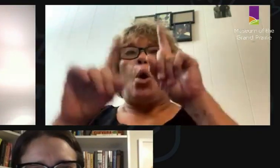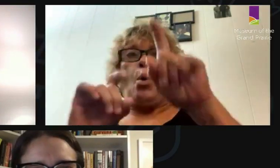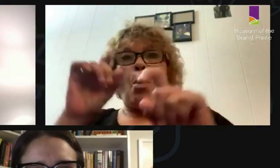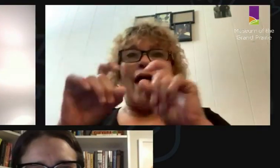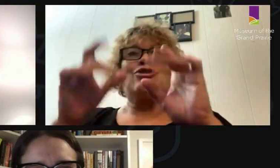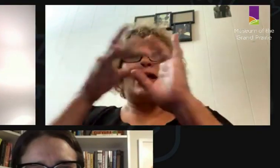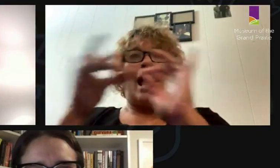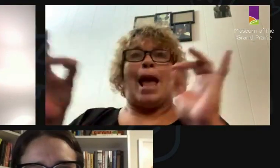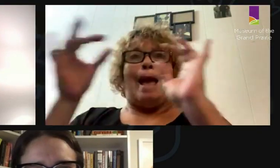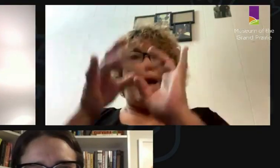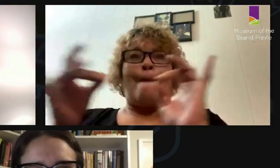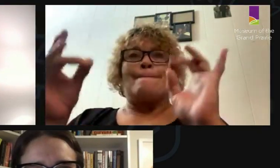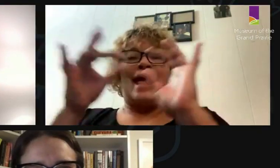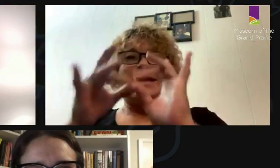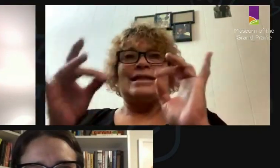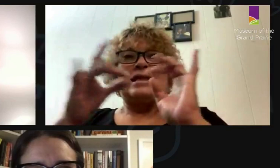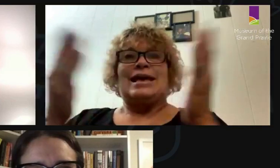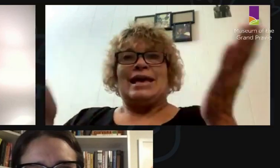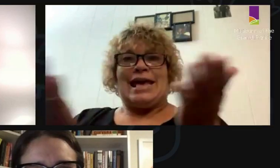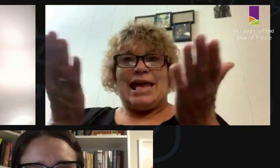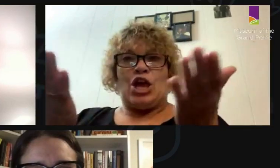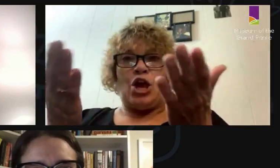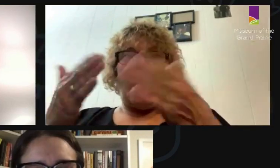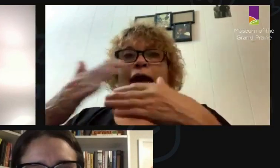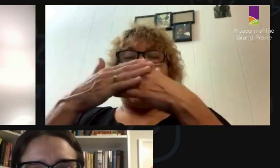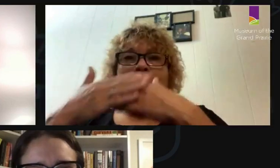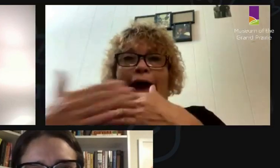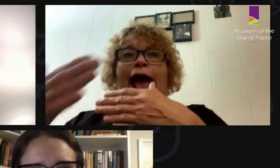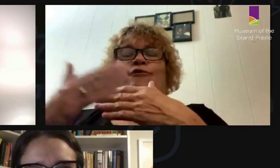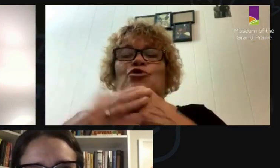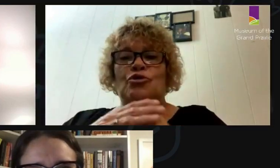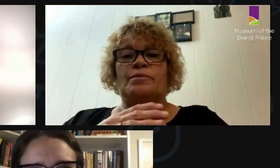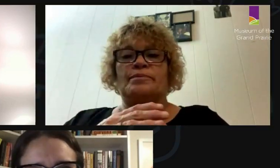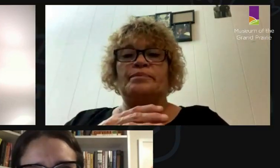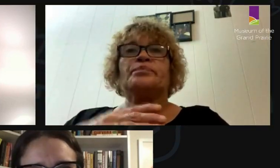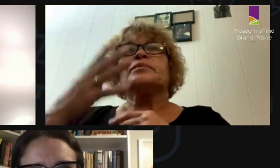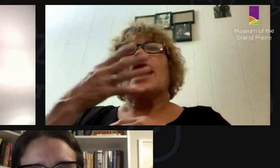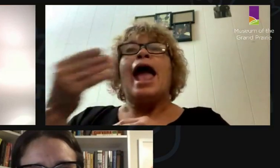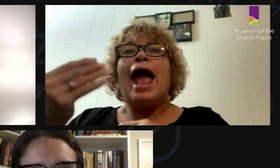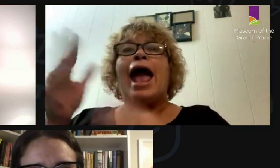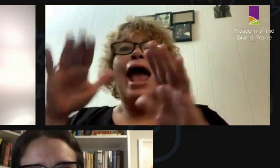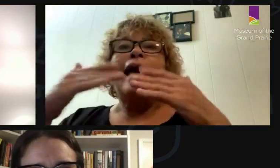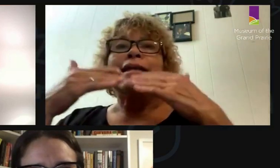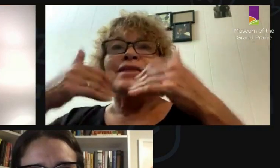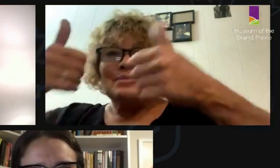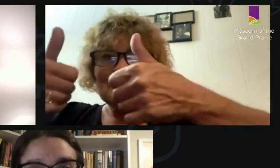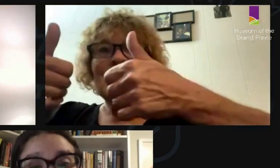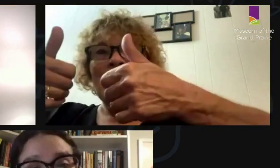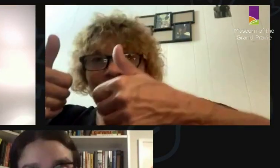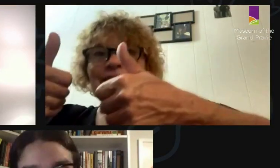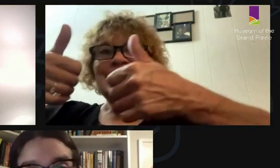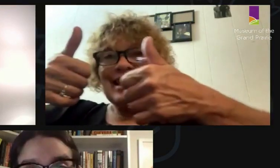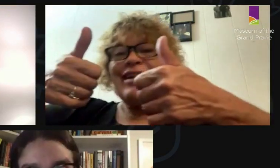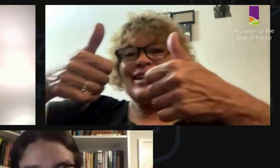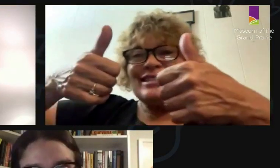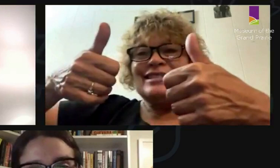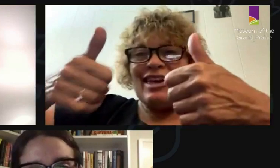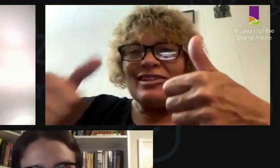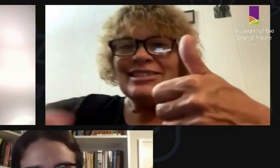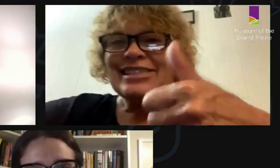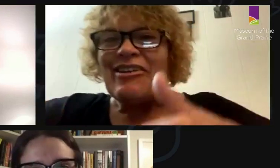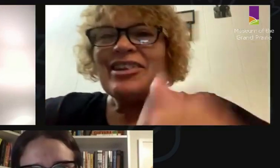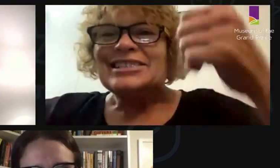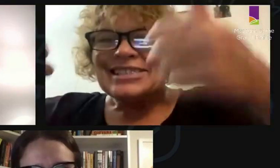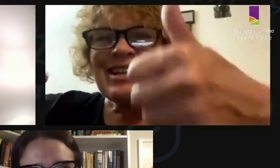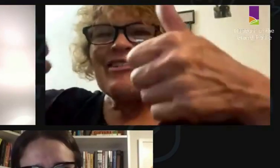here, you know, after the fact as well. And thank you to Rose. Thank you, Rose, for providing